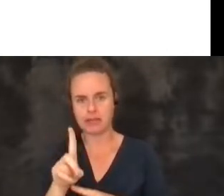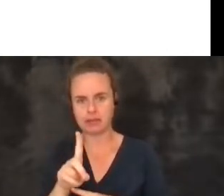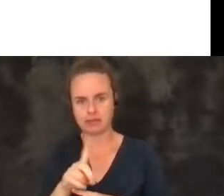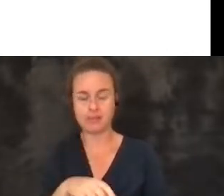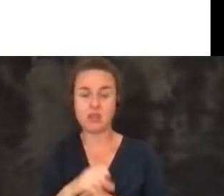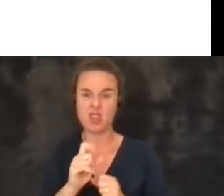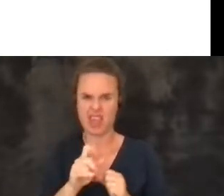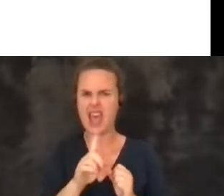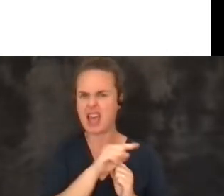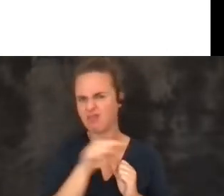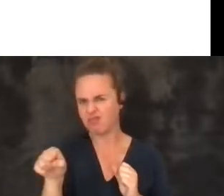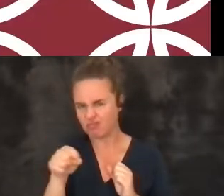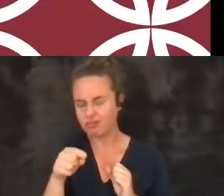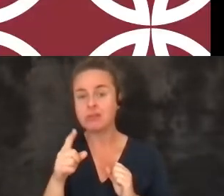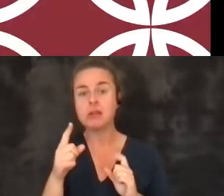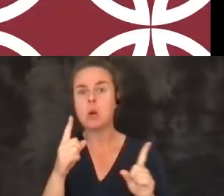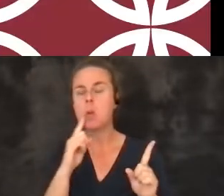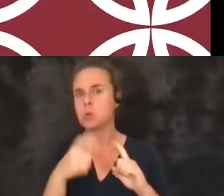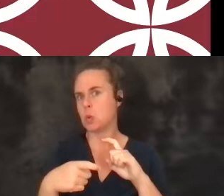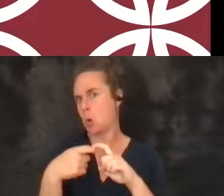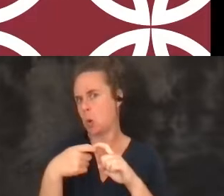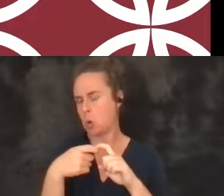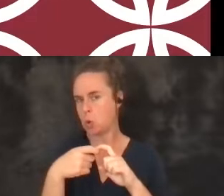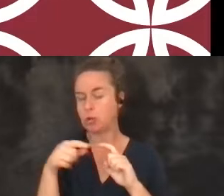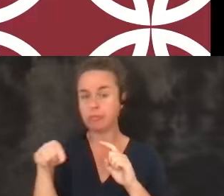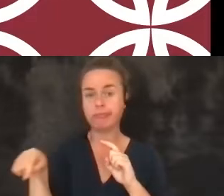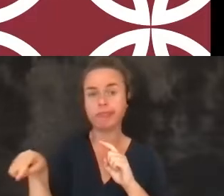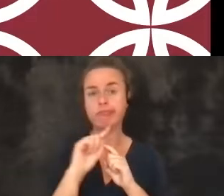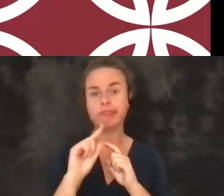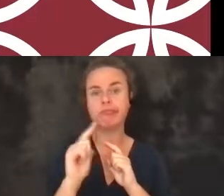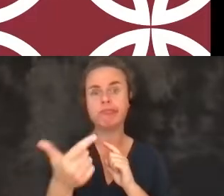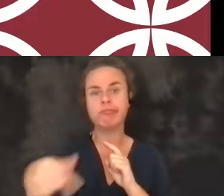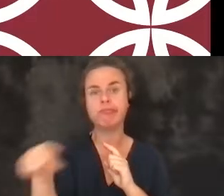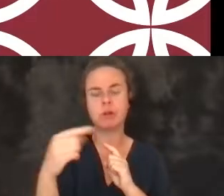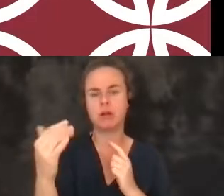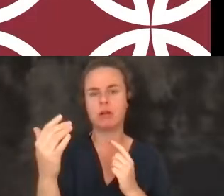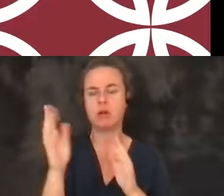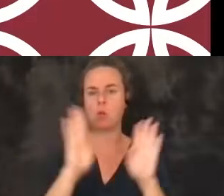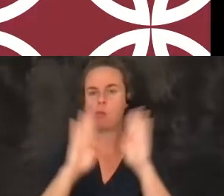here again for questions. And again,